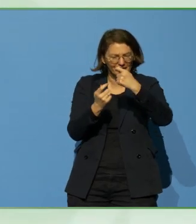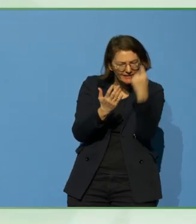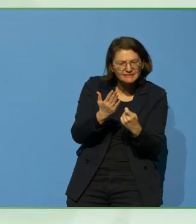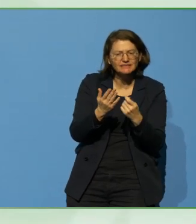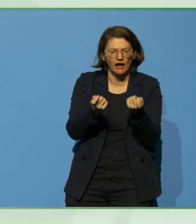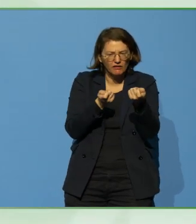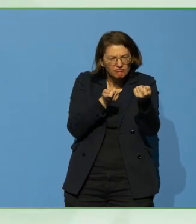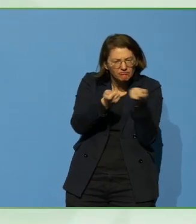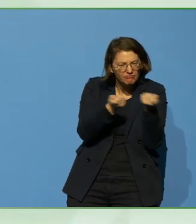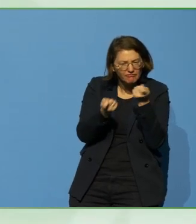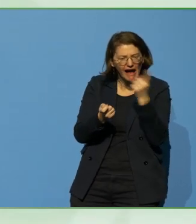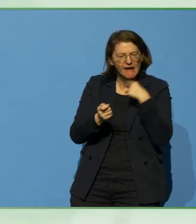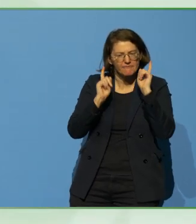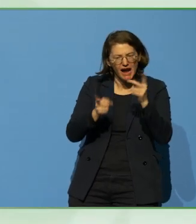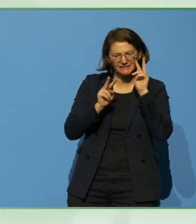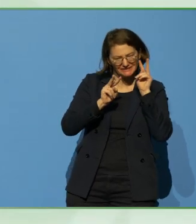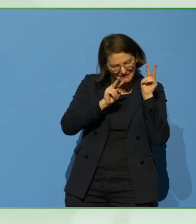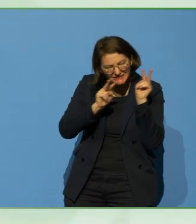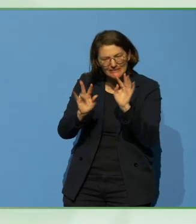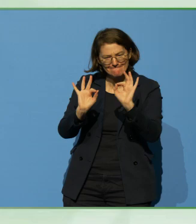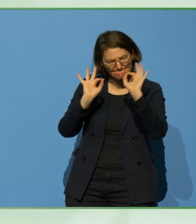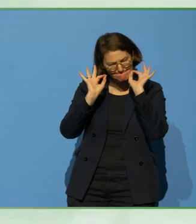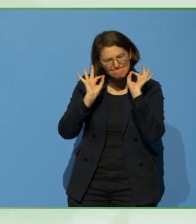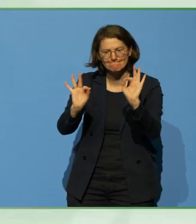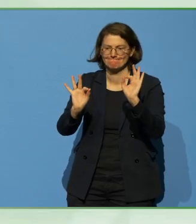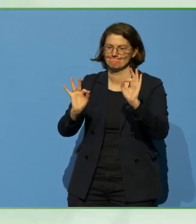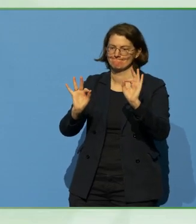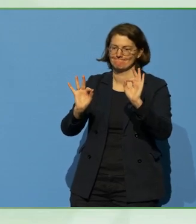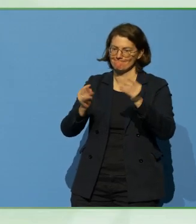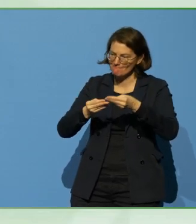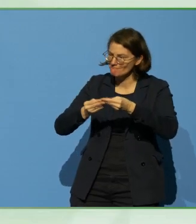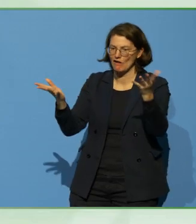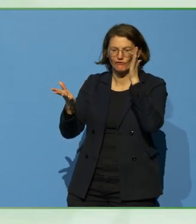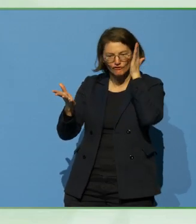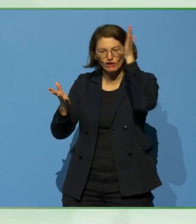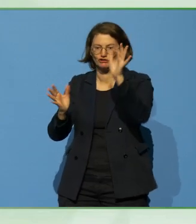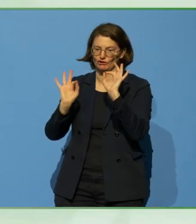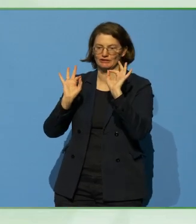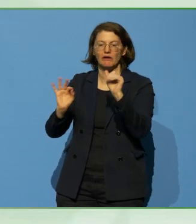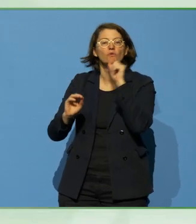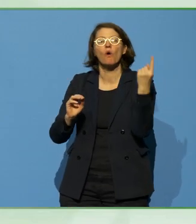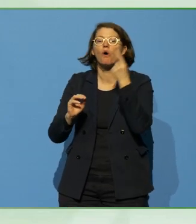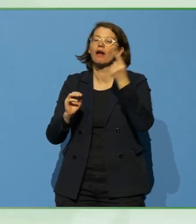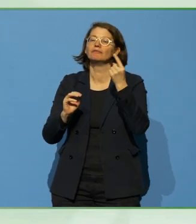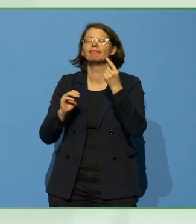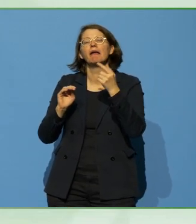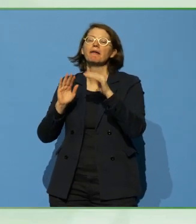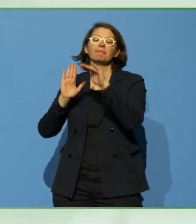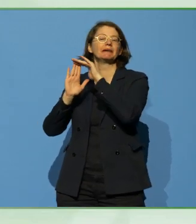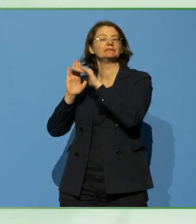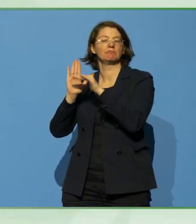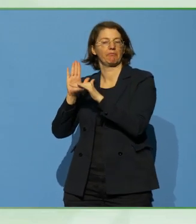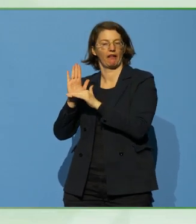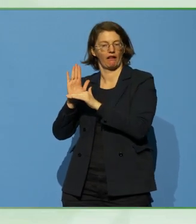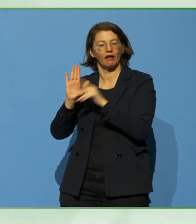practical examples. That's exactly the input we sought when we started our working group, and